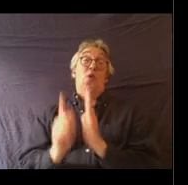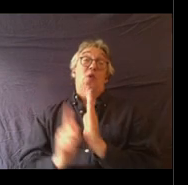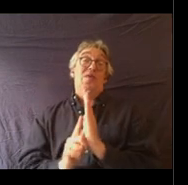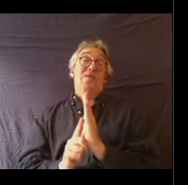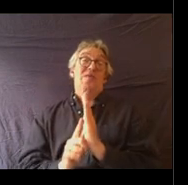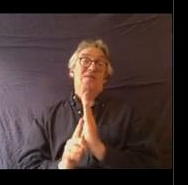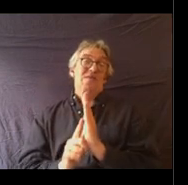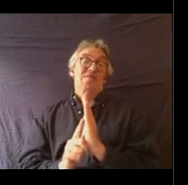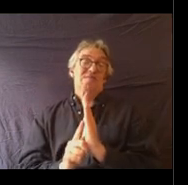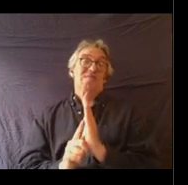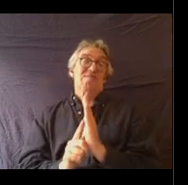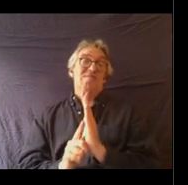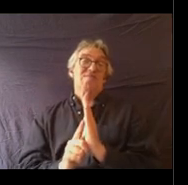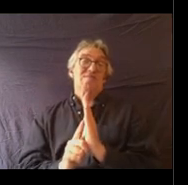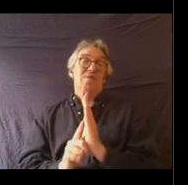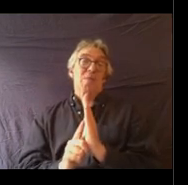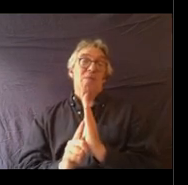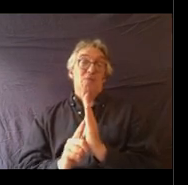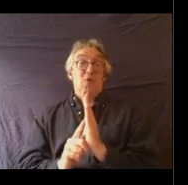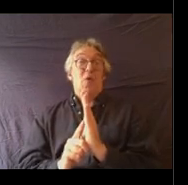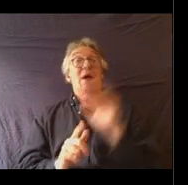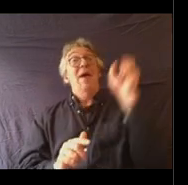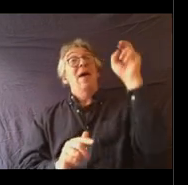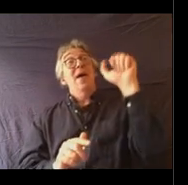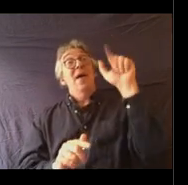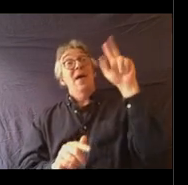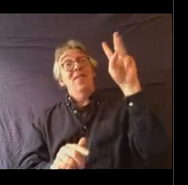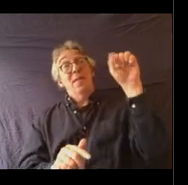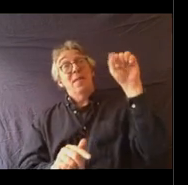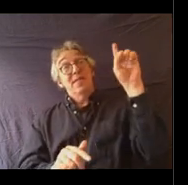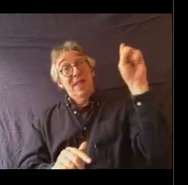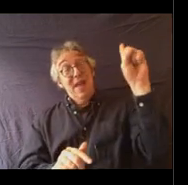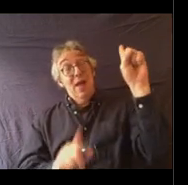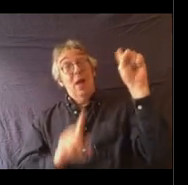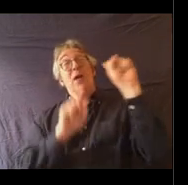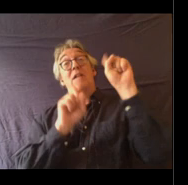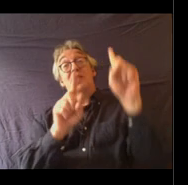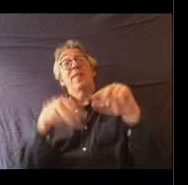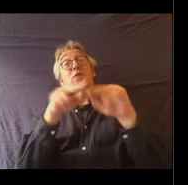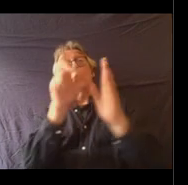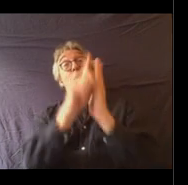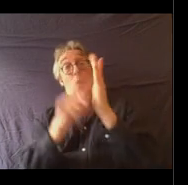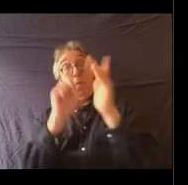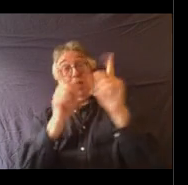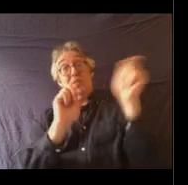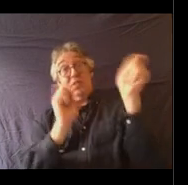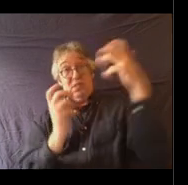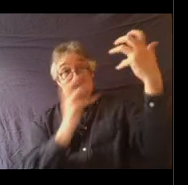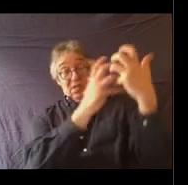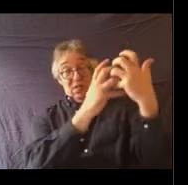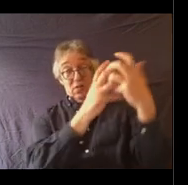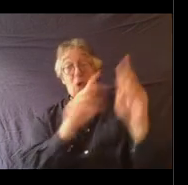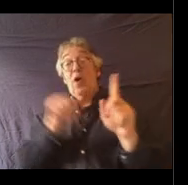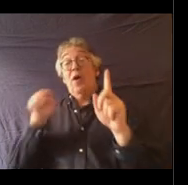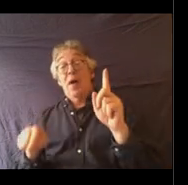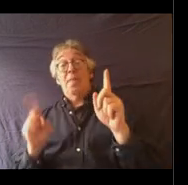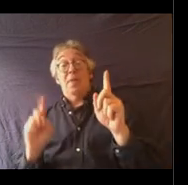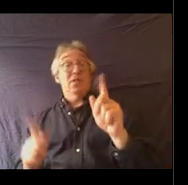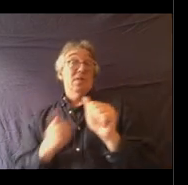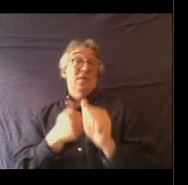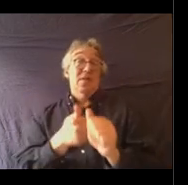with the law which was transposed by the AVMSD. So in the end, the providers always comply with the national